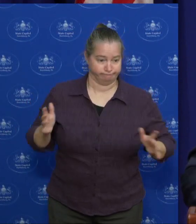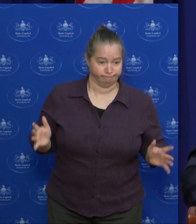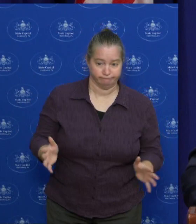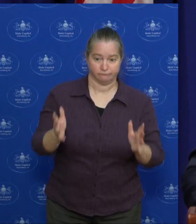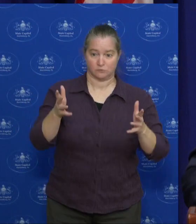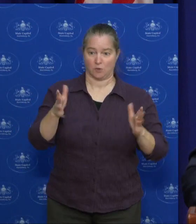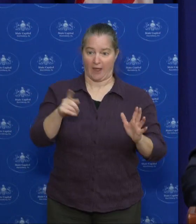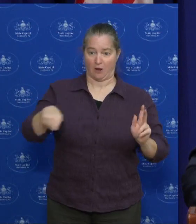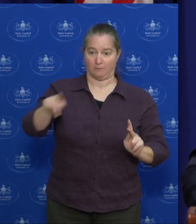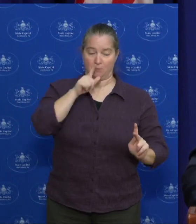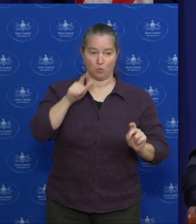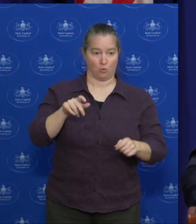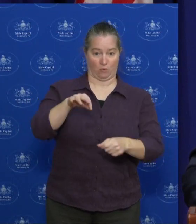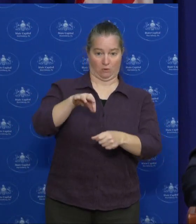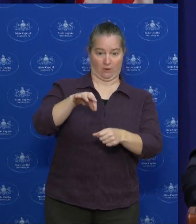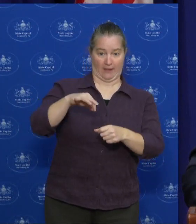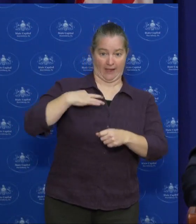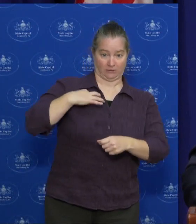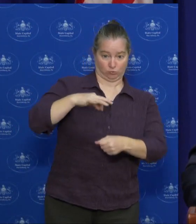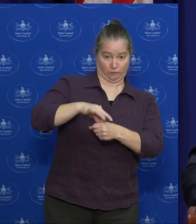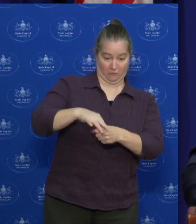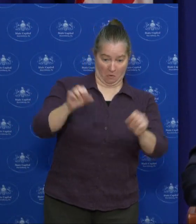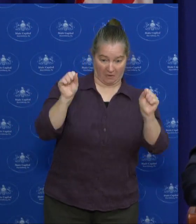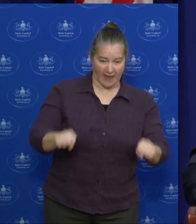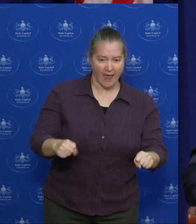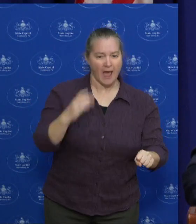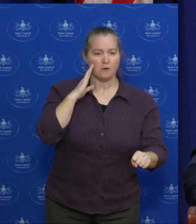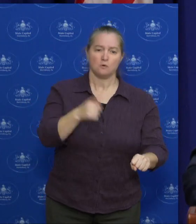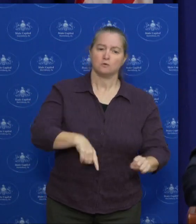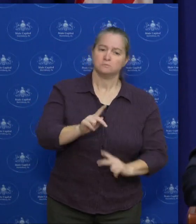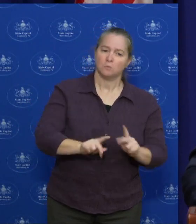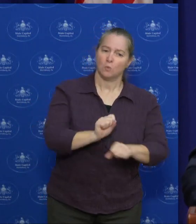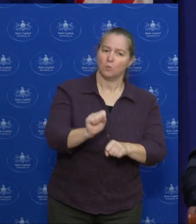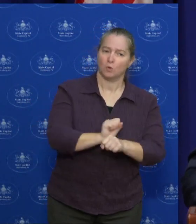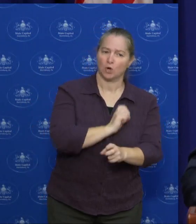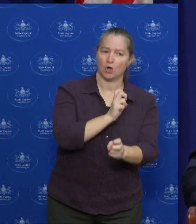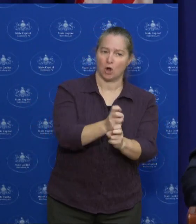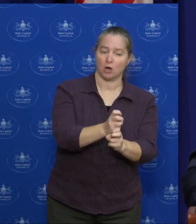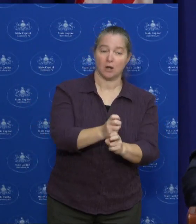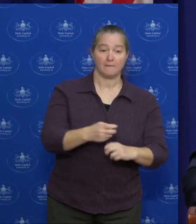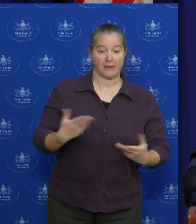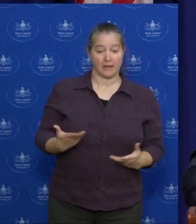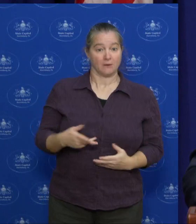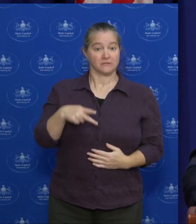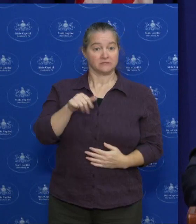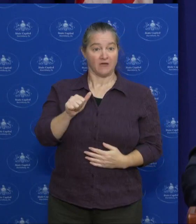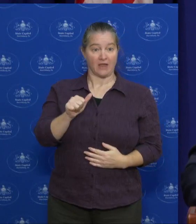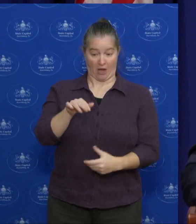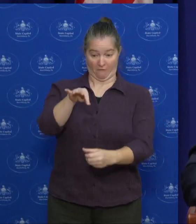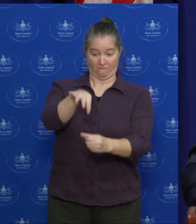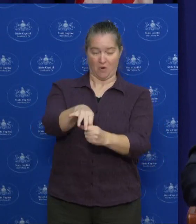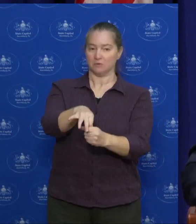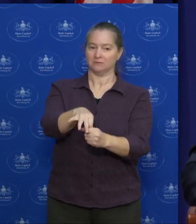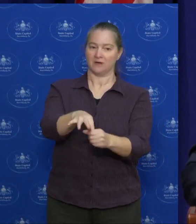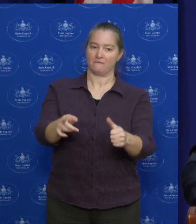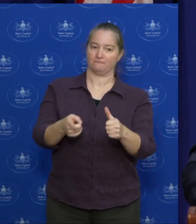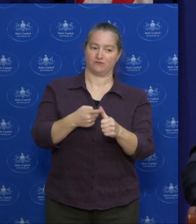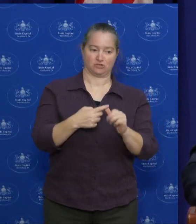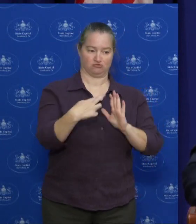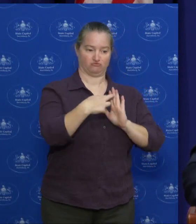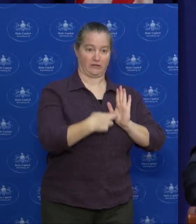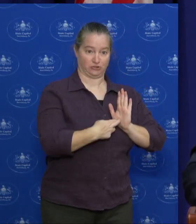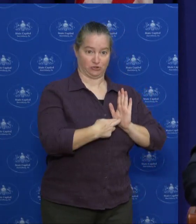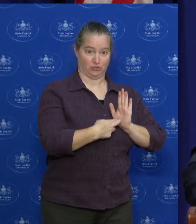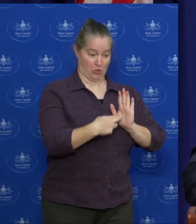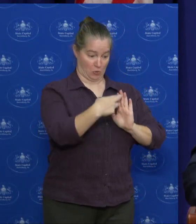to cast their vote. But to vote in Pennsylvania, you must first register to vote. And the deadline to register